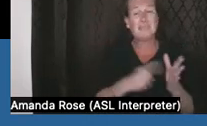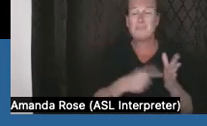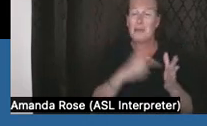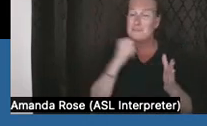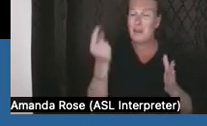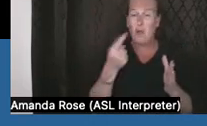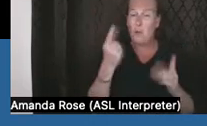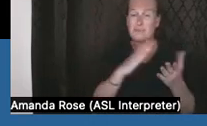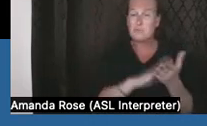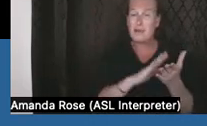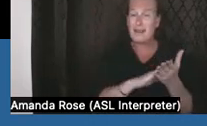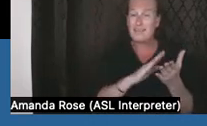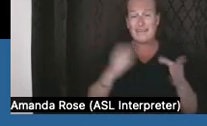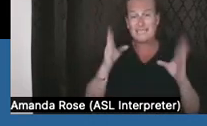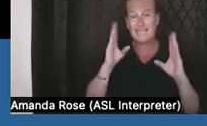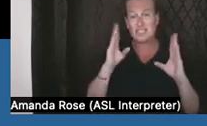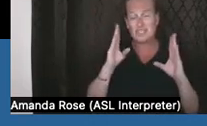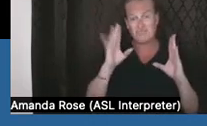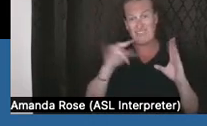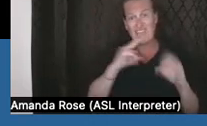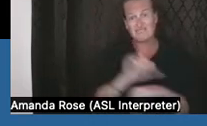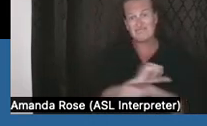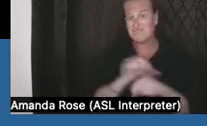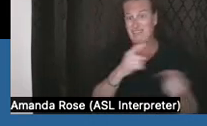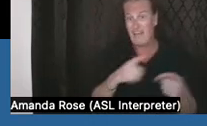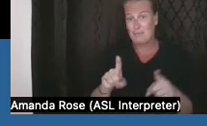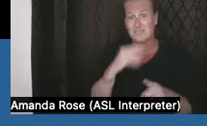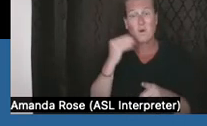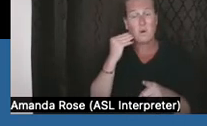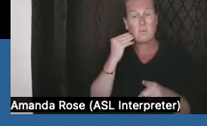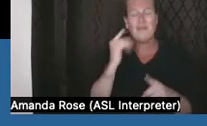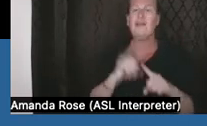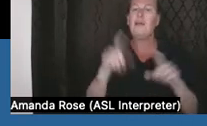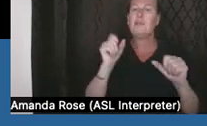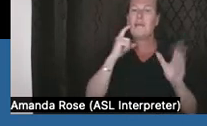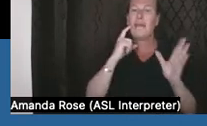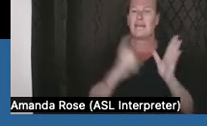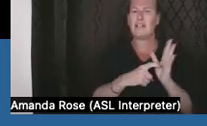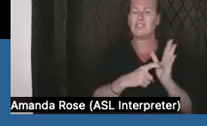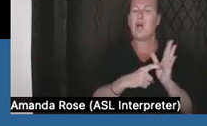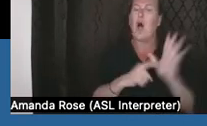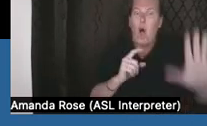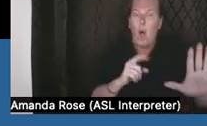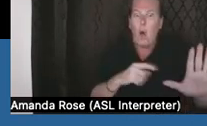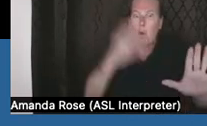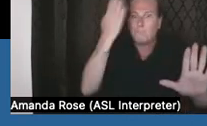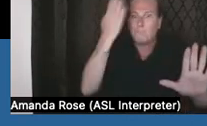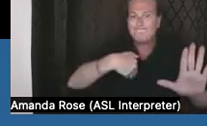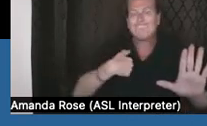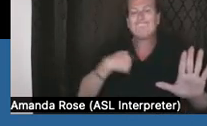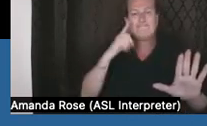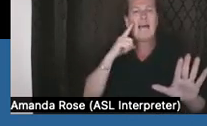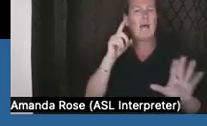that's a realistic thing at home. But you can always acknowledge them like, hey, oh, you're right. I didn't see that. I'll keep an eye out next time. Or